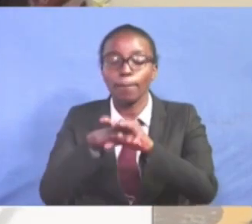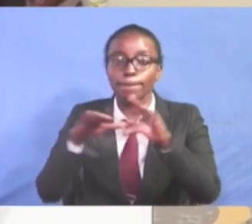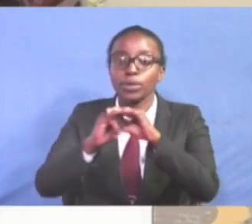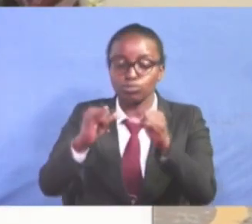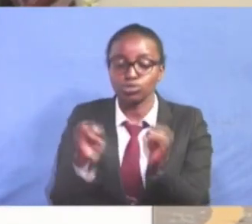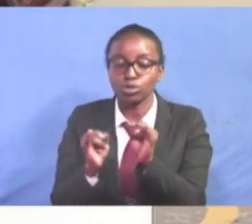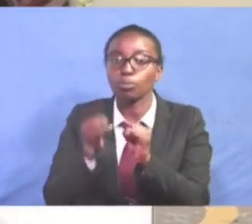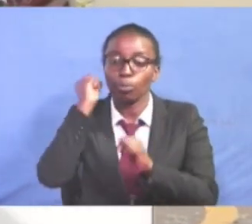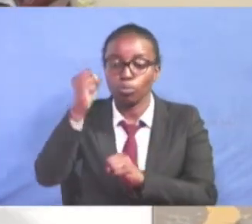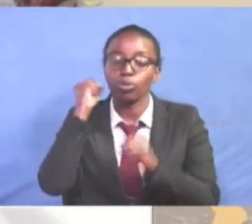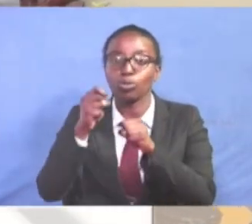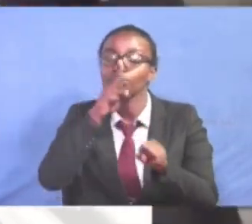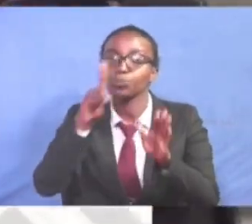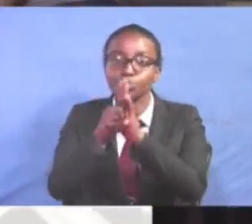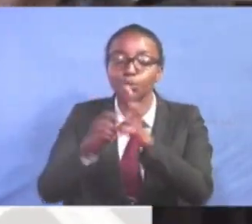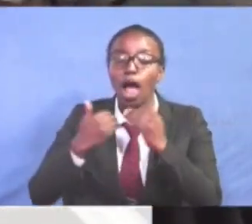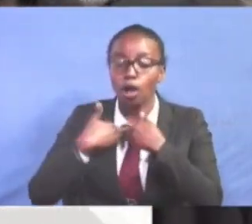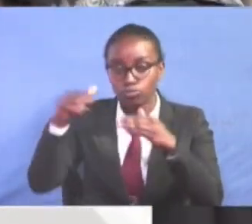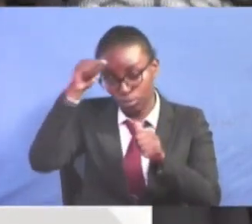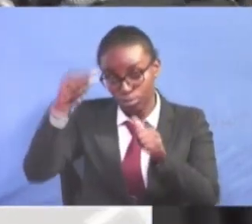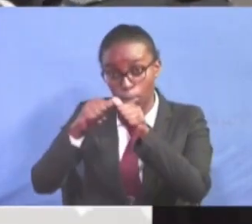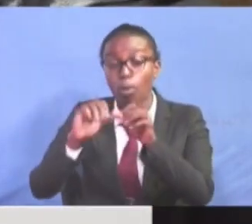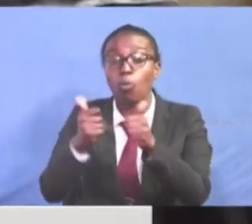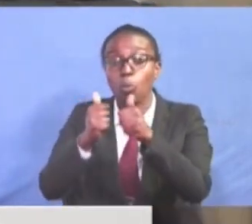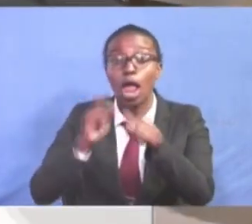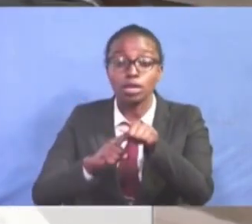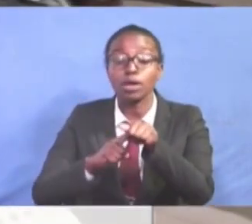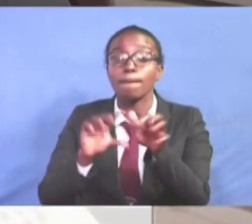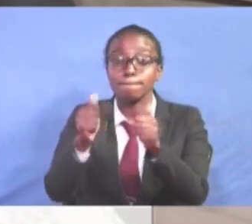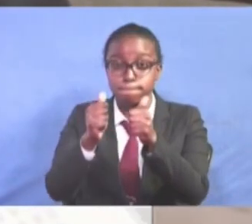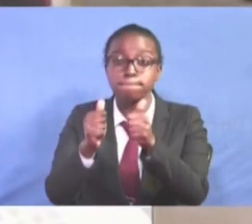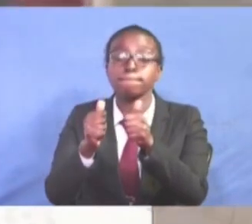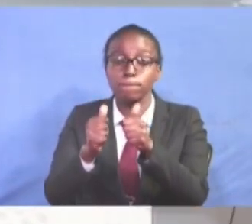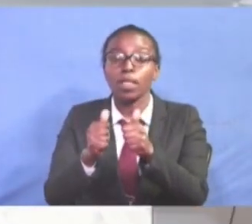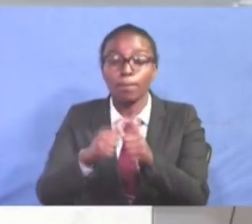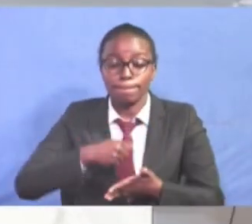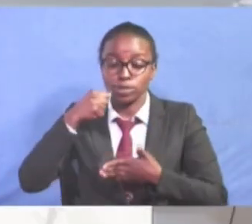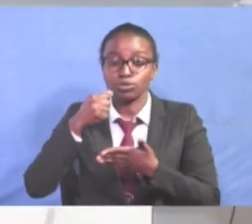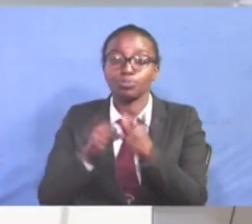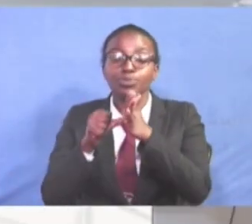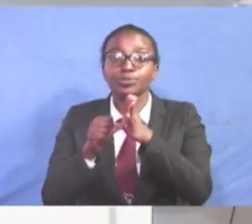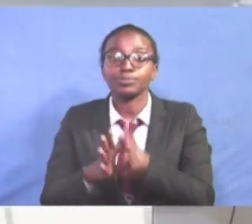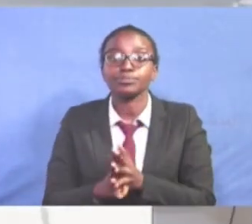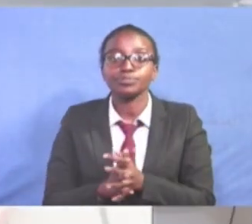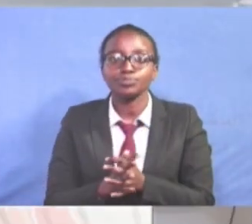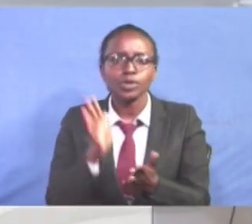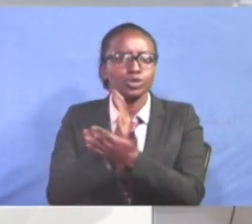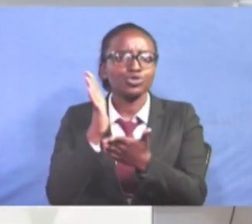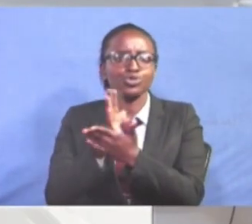politics was promising and will be remembered as a colleague well-versed in budget matters. Ni kweli, Mheshimiwa